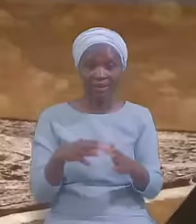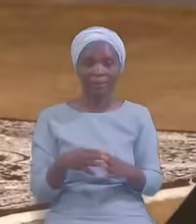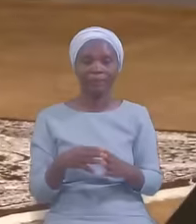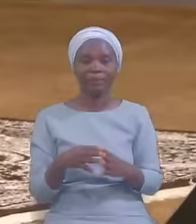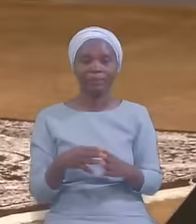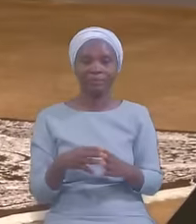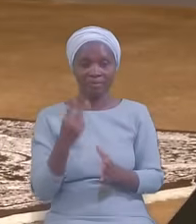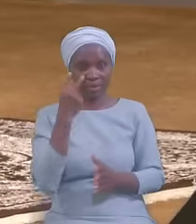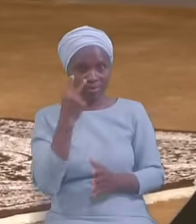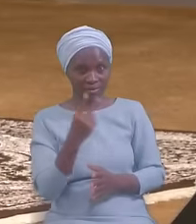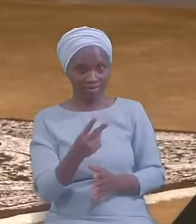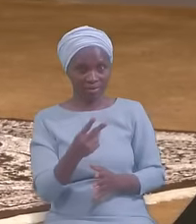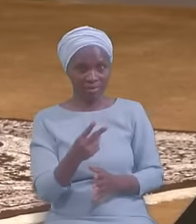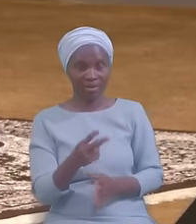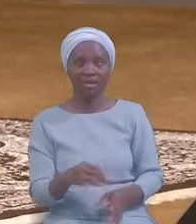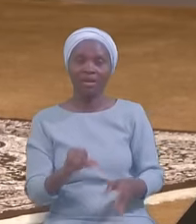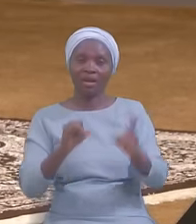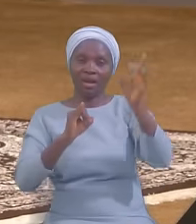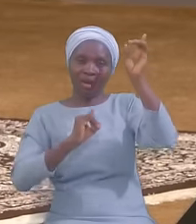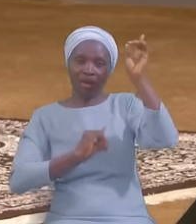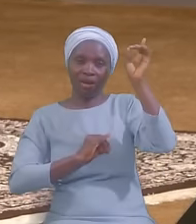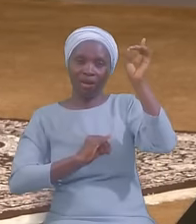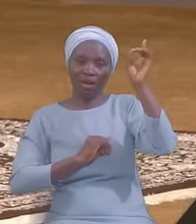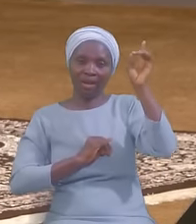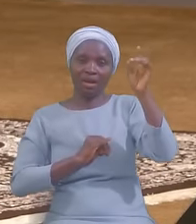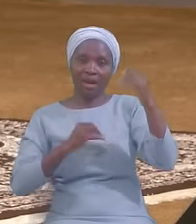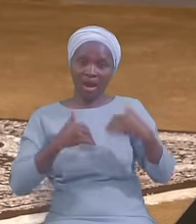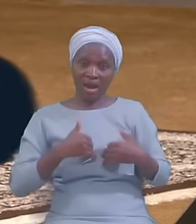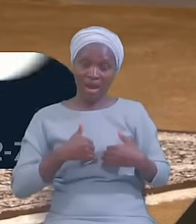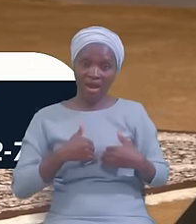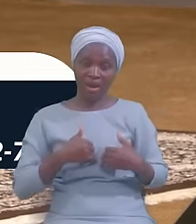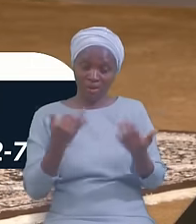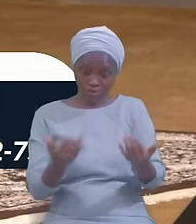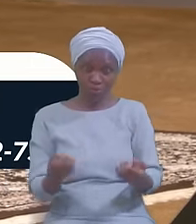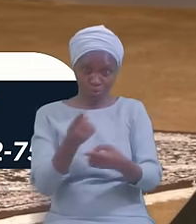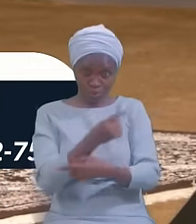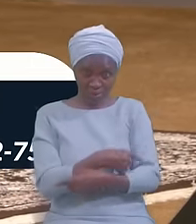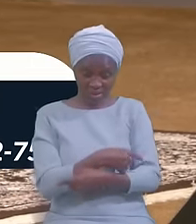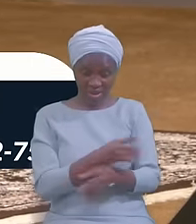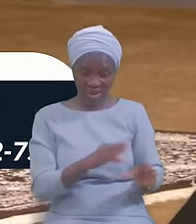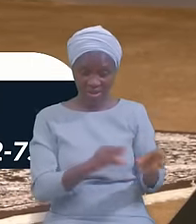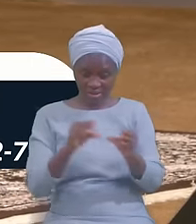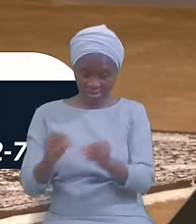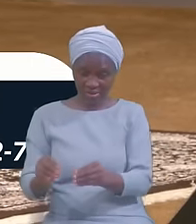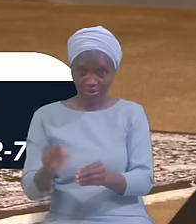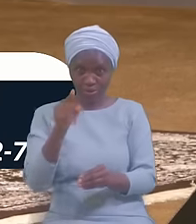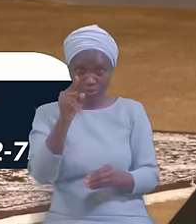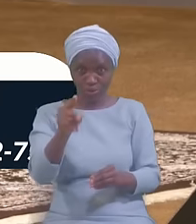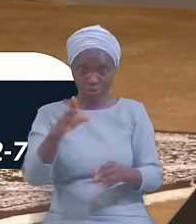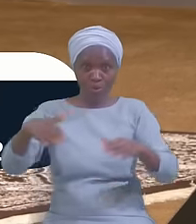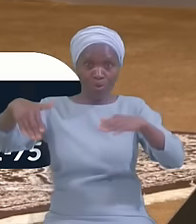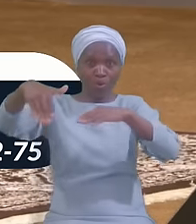10, see, I have this day set thee over